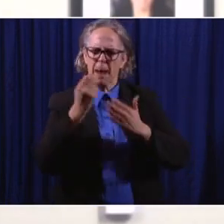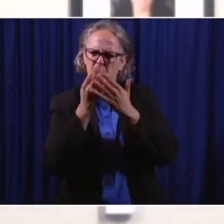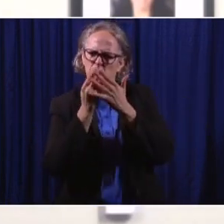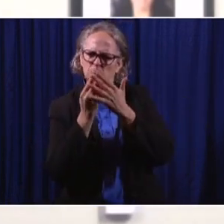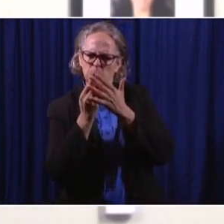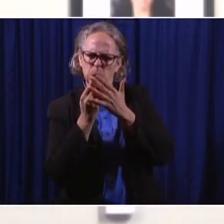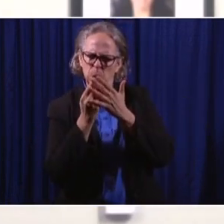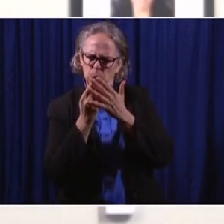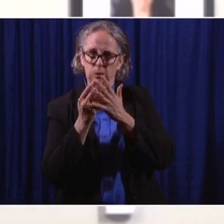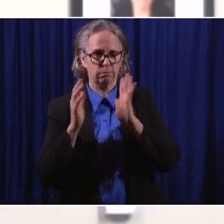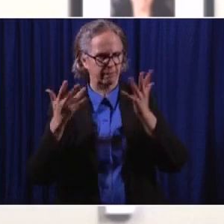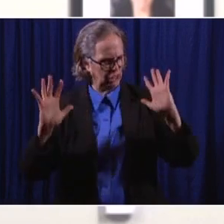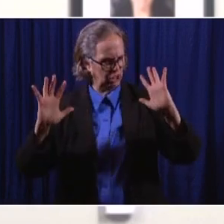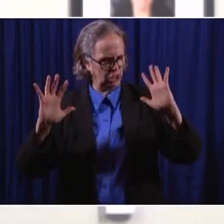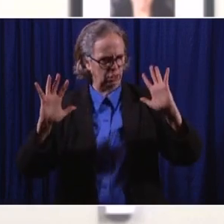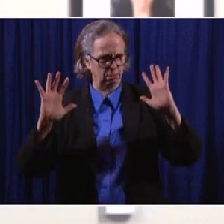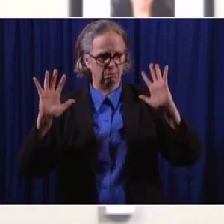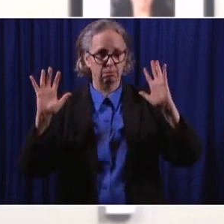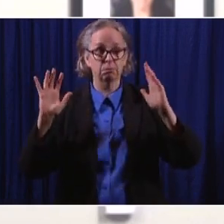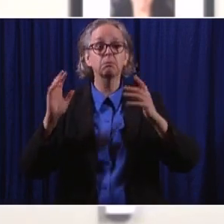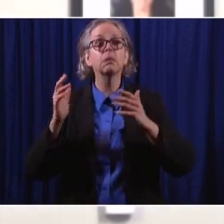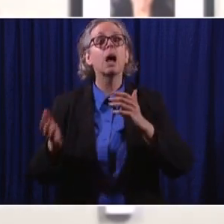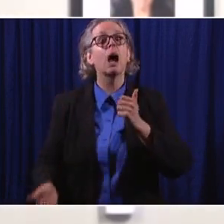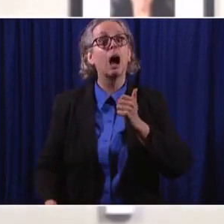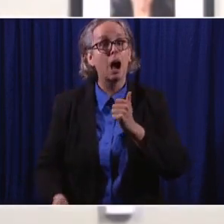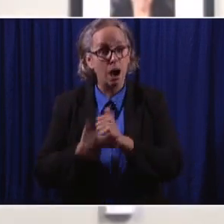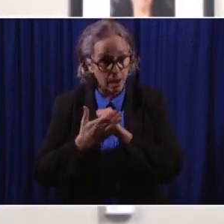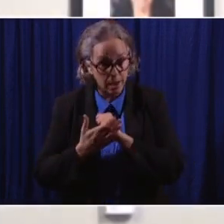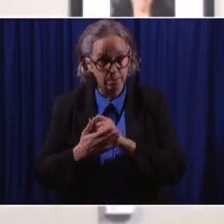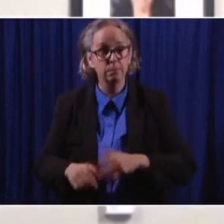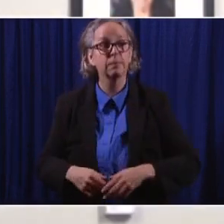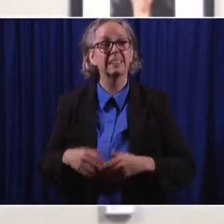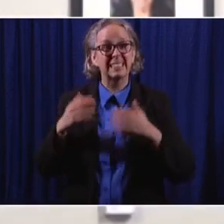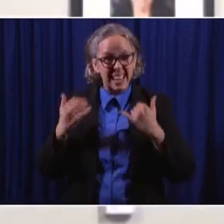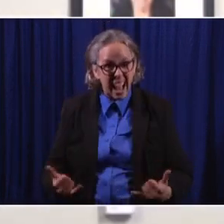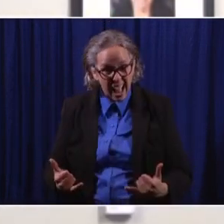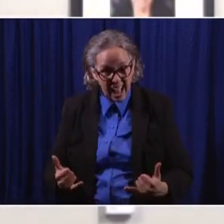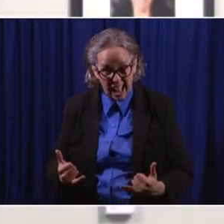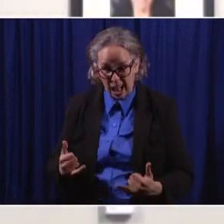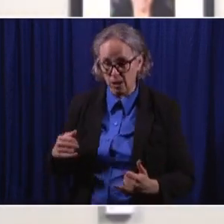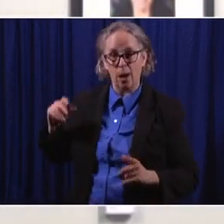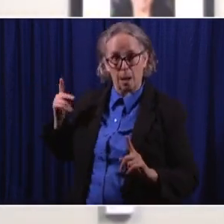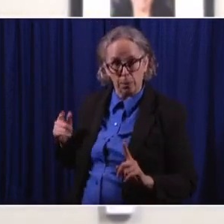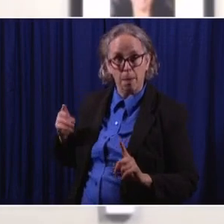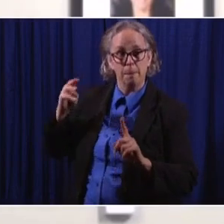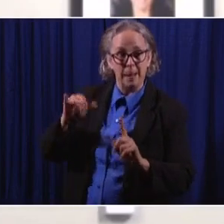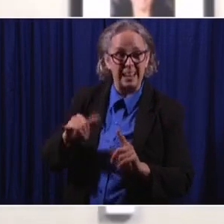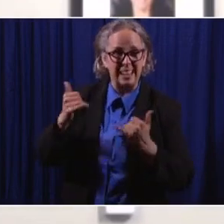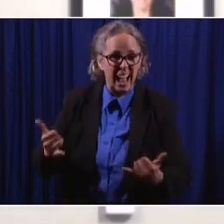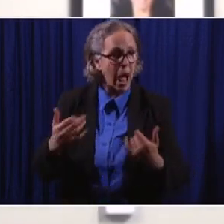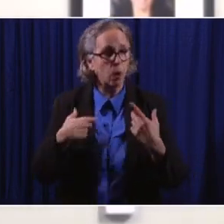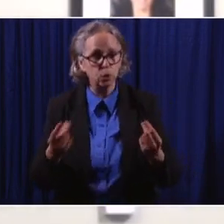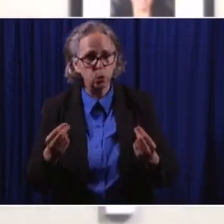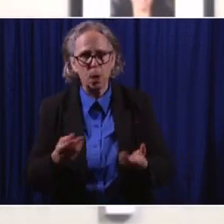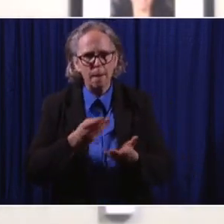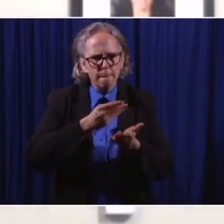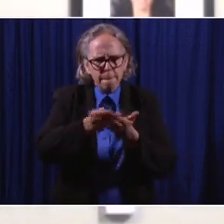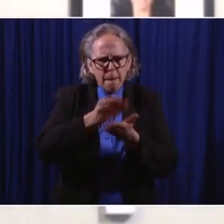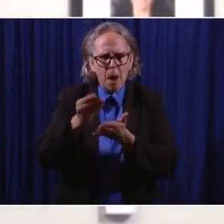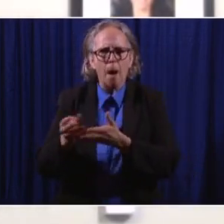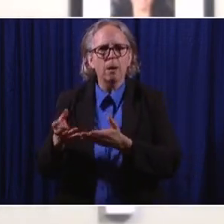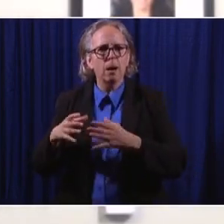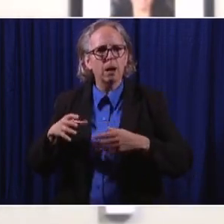additional filtration measure. And now we're in the process of procuring portable air filtration systems